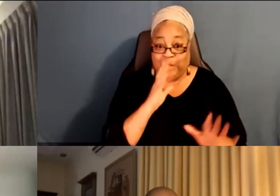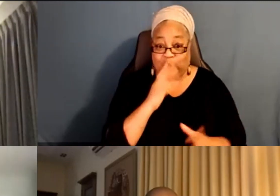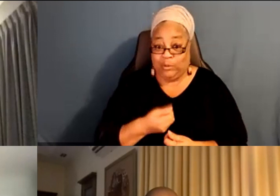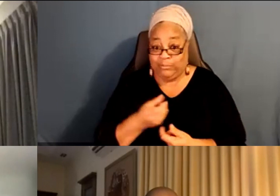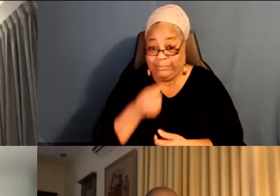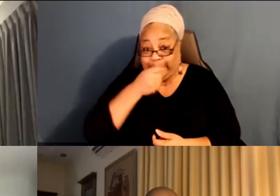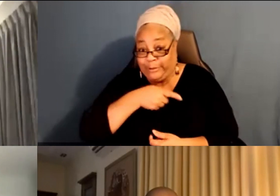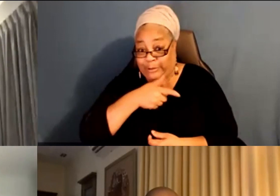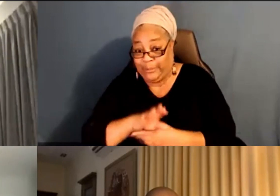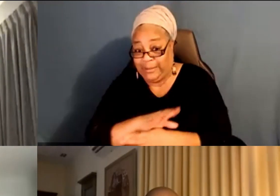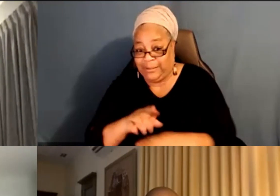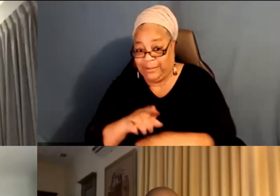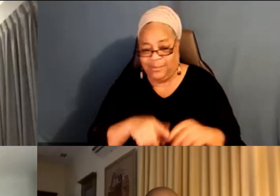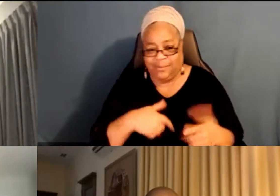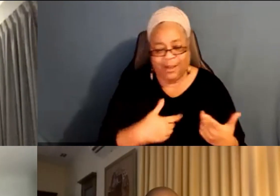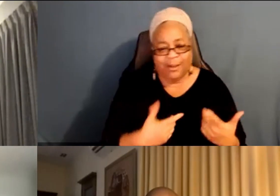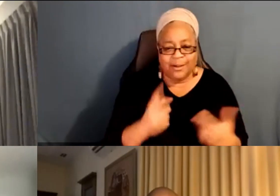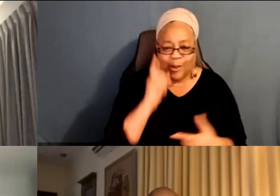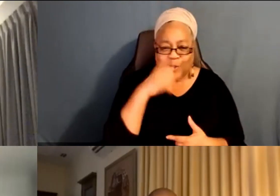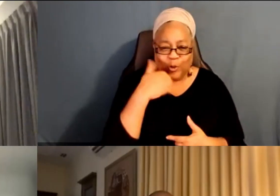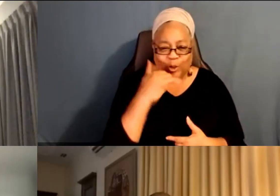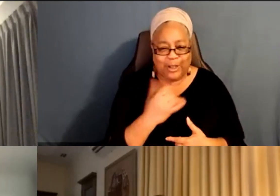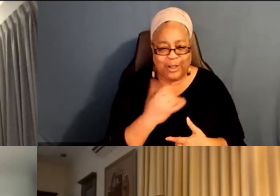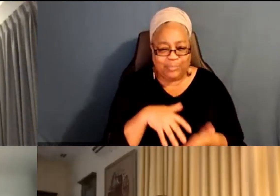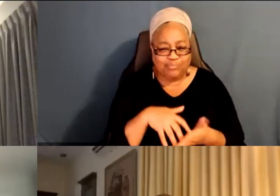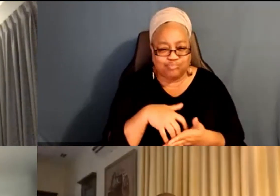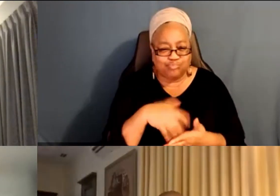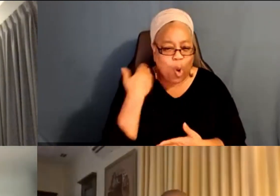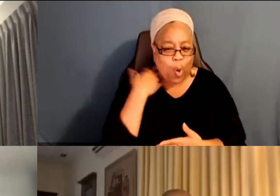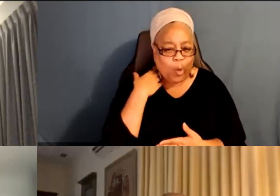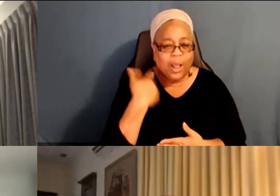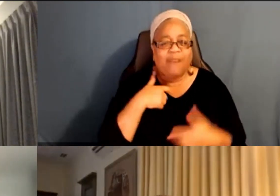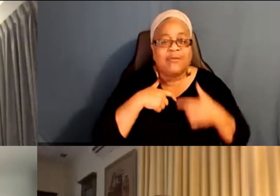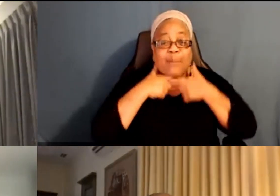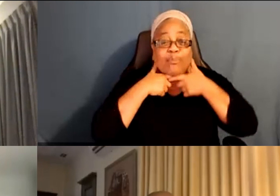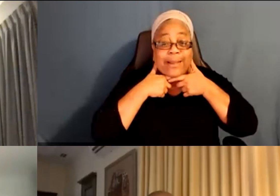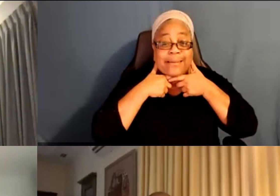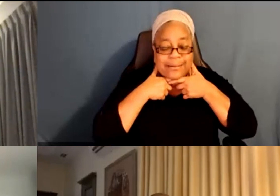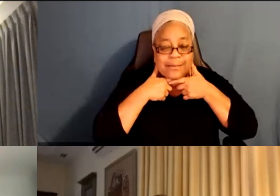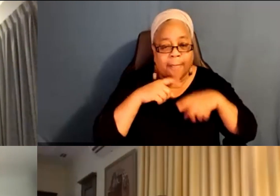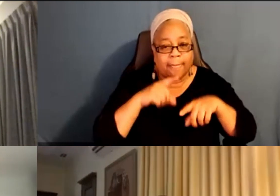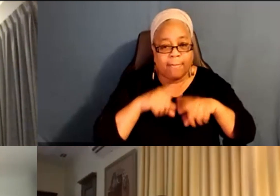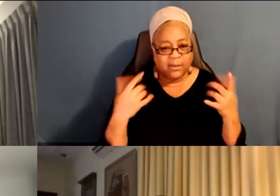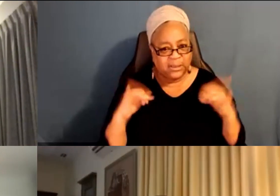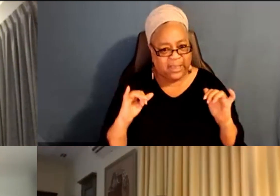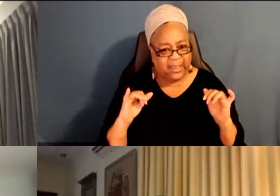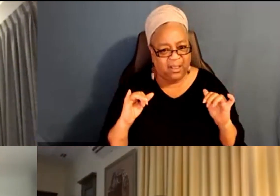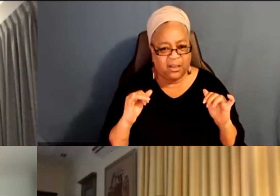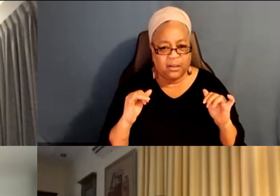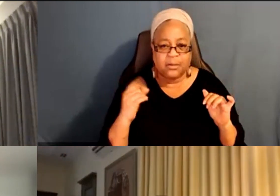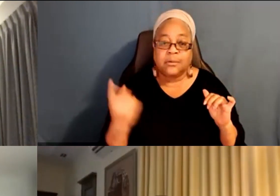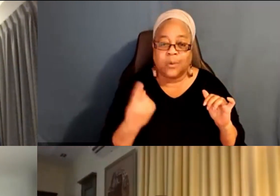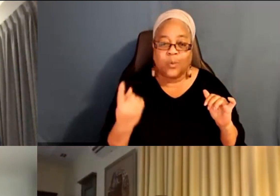yeah, you were looking a little broke. But yeah, there was a neck brace involved, but it was still someone familiar.